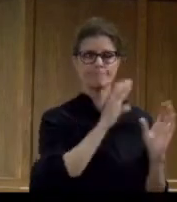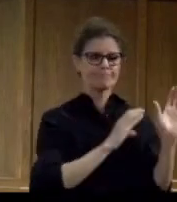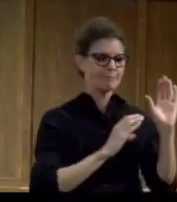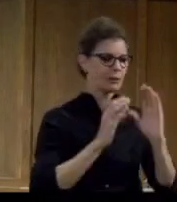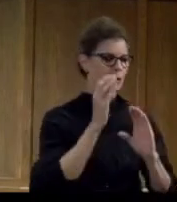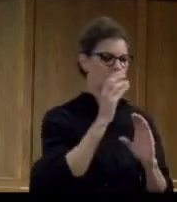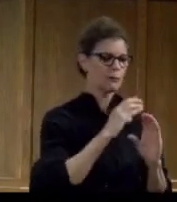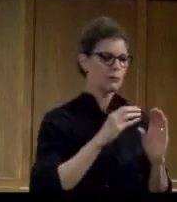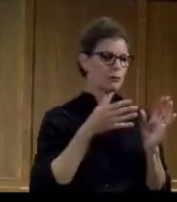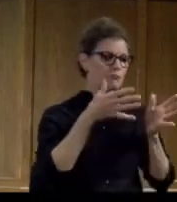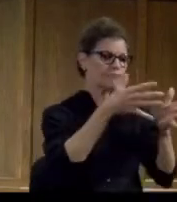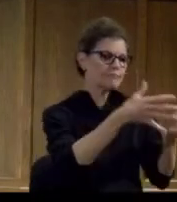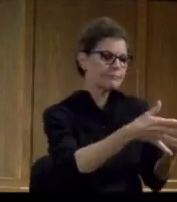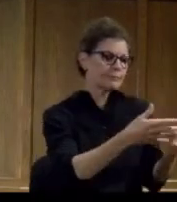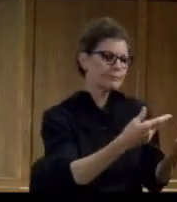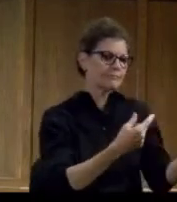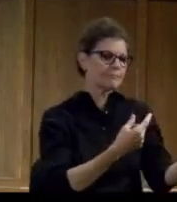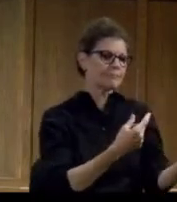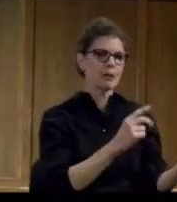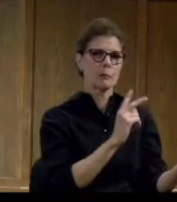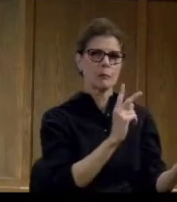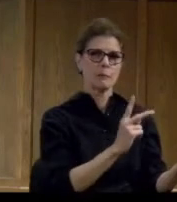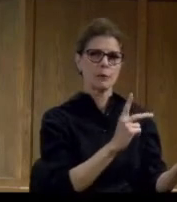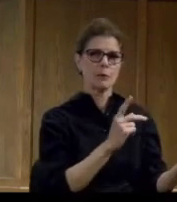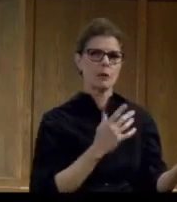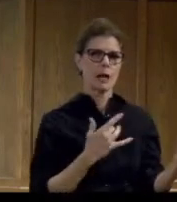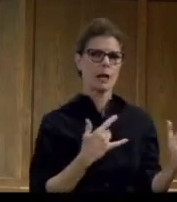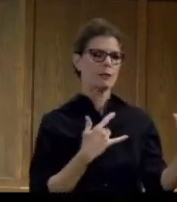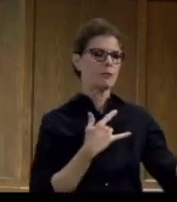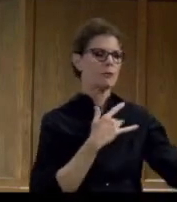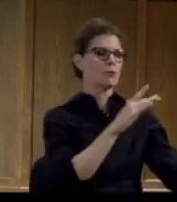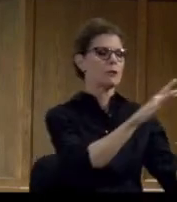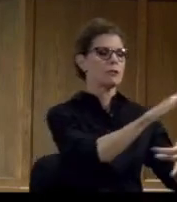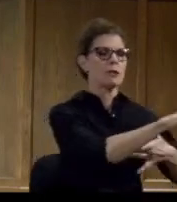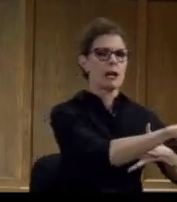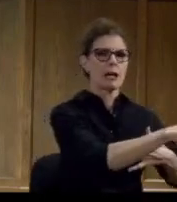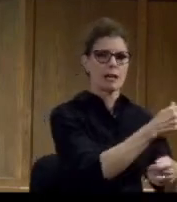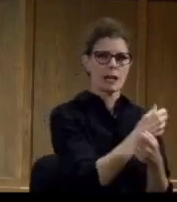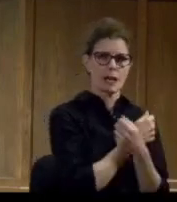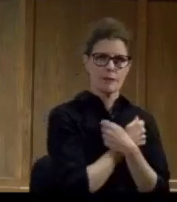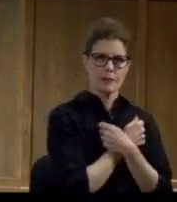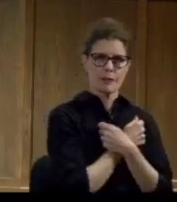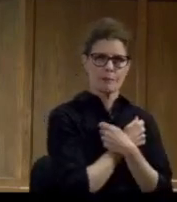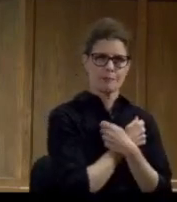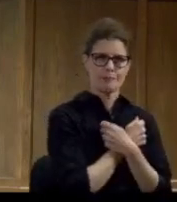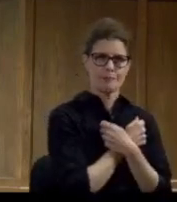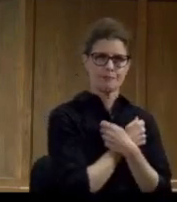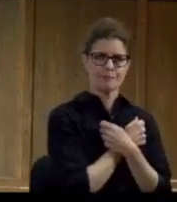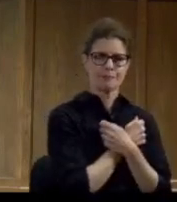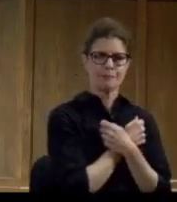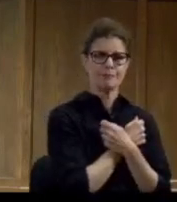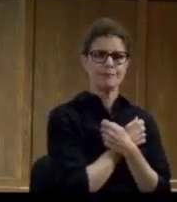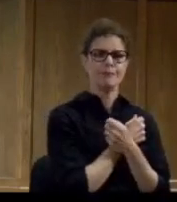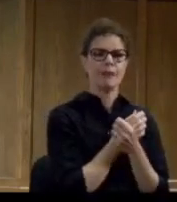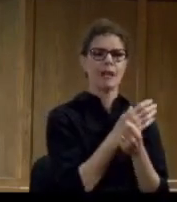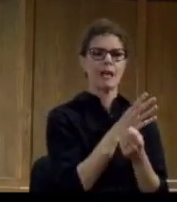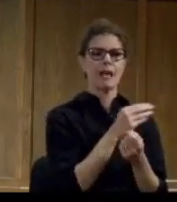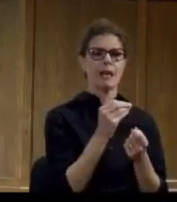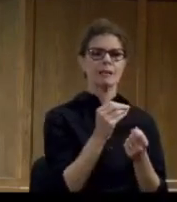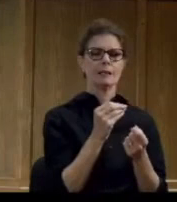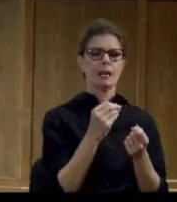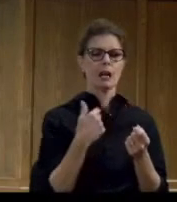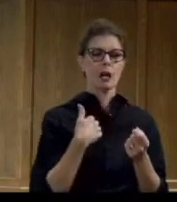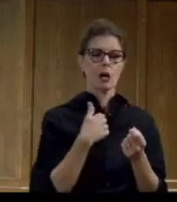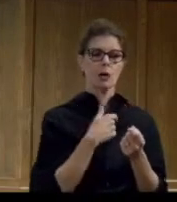and reach out to them to love them. And we pray that we can be the kind of people that when others harm us and